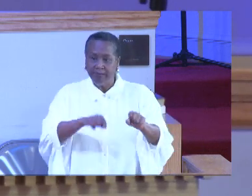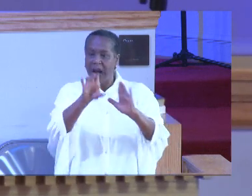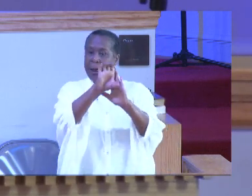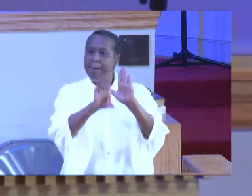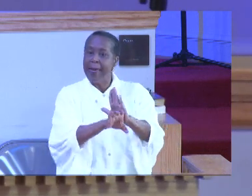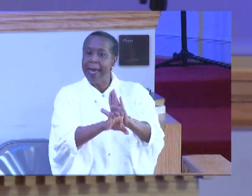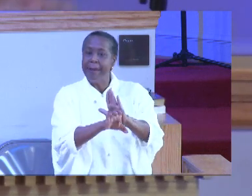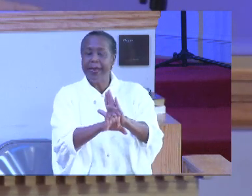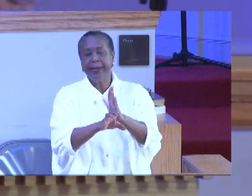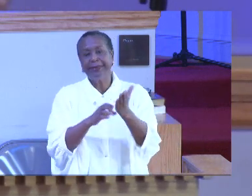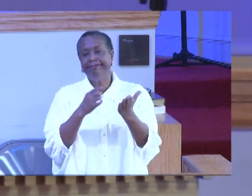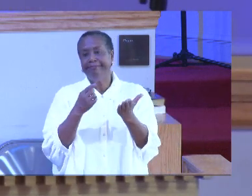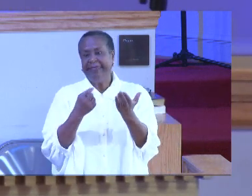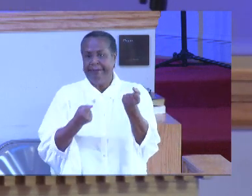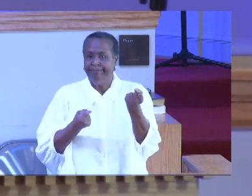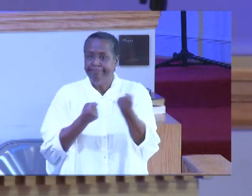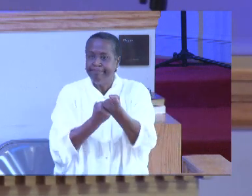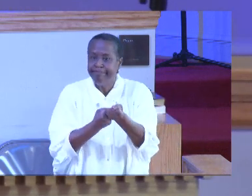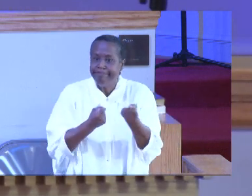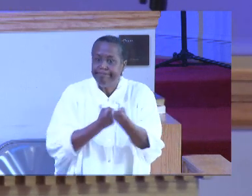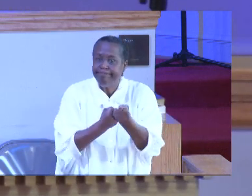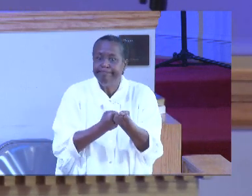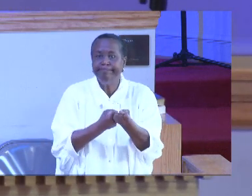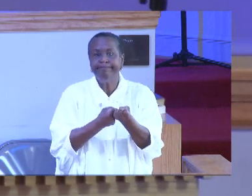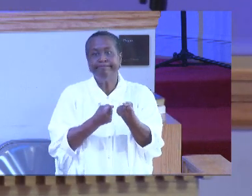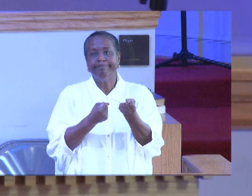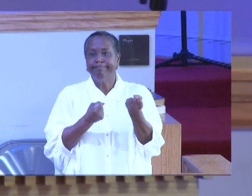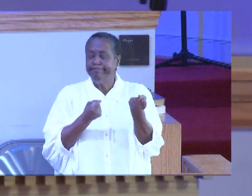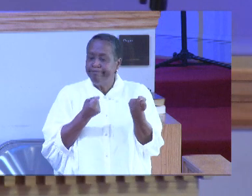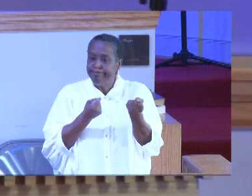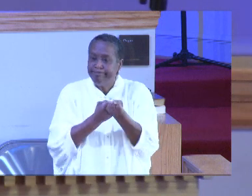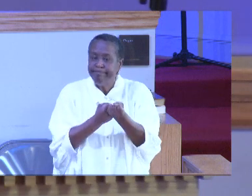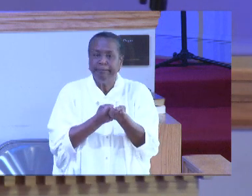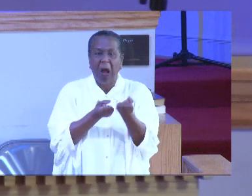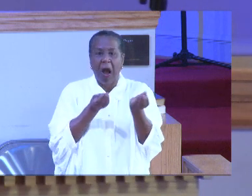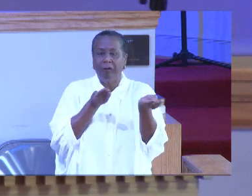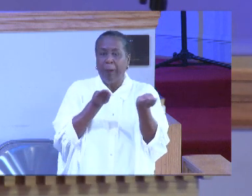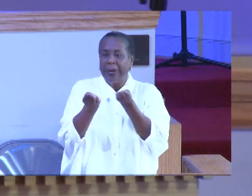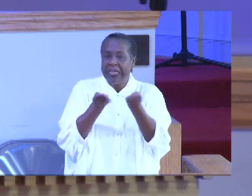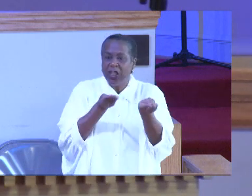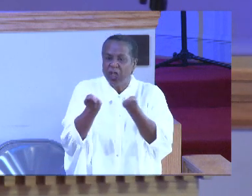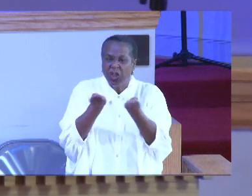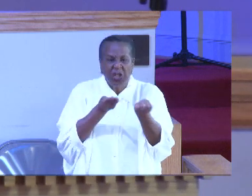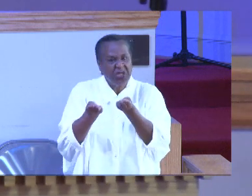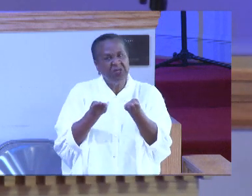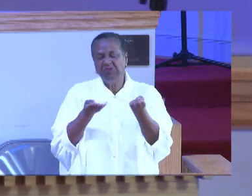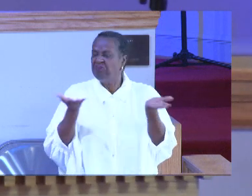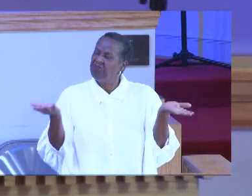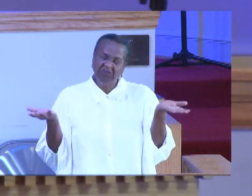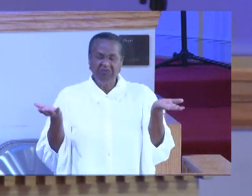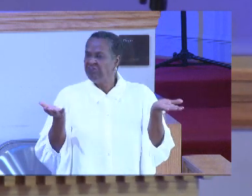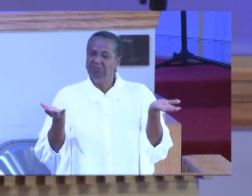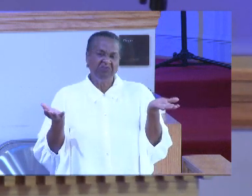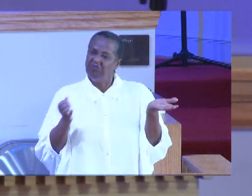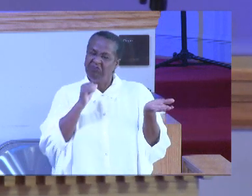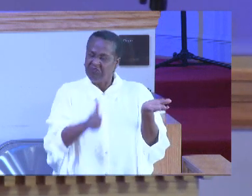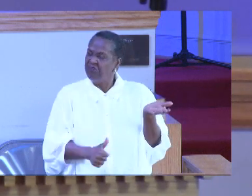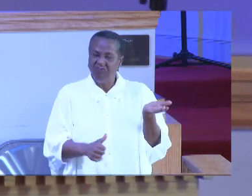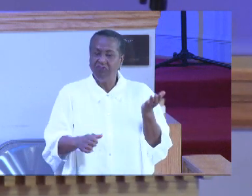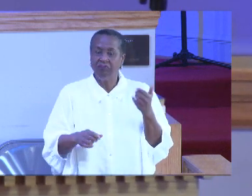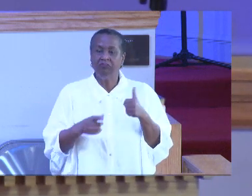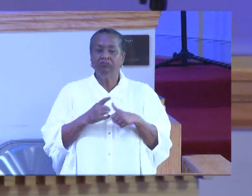an endorsement of missional enterprises and